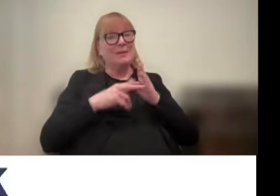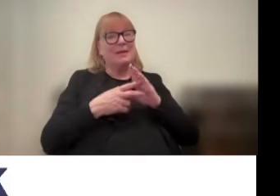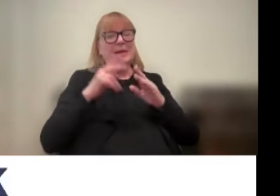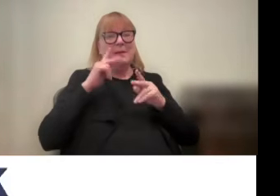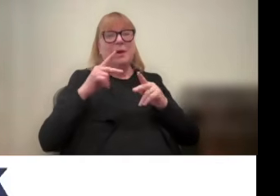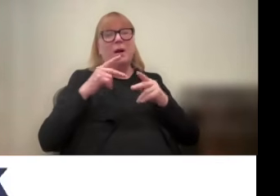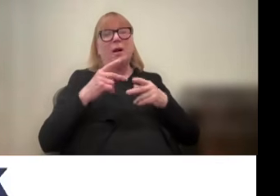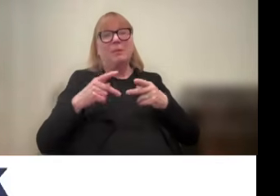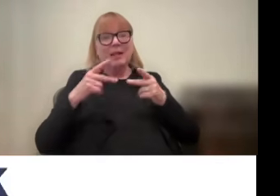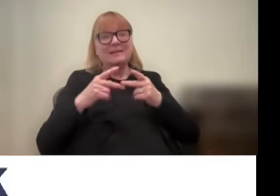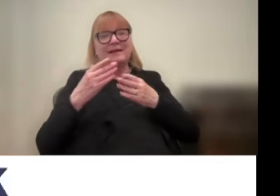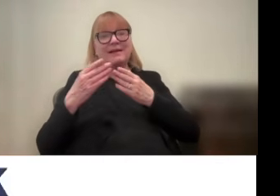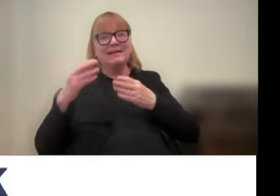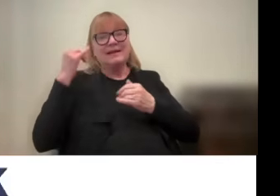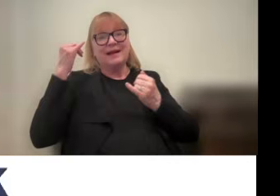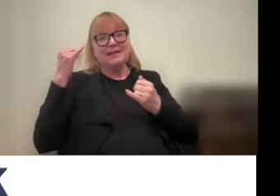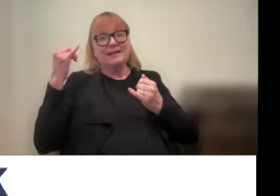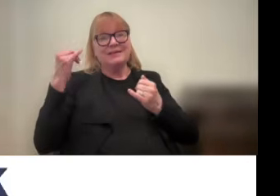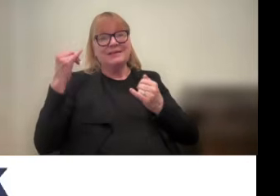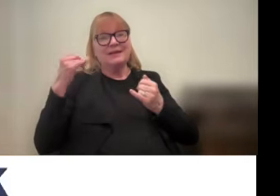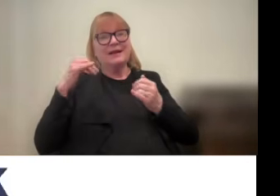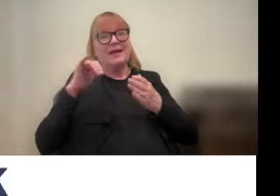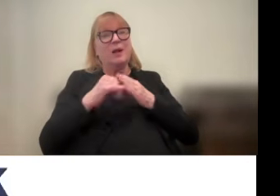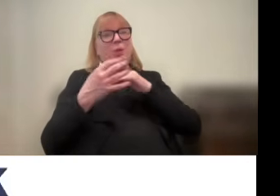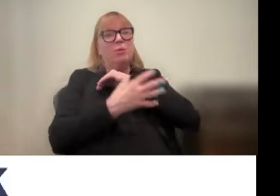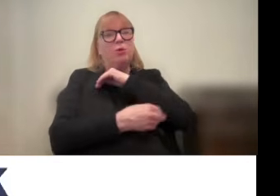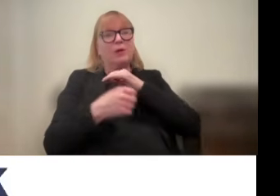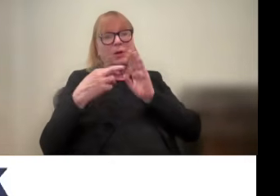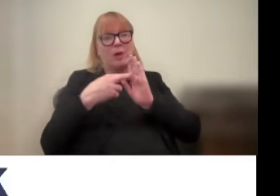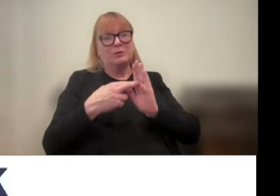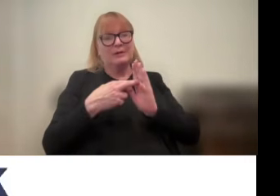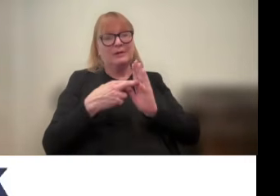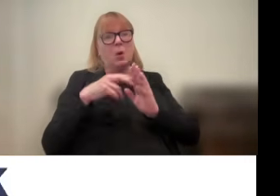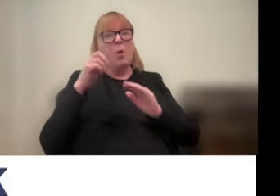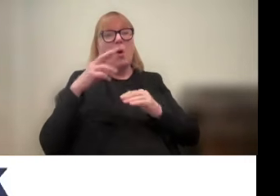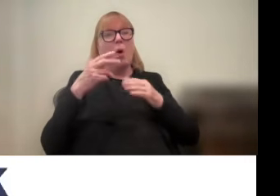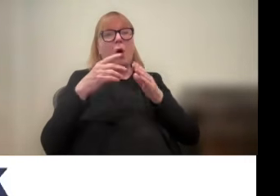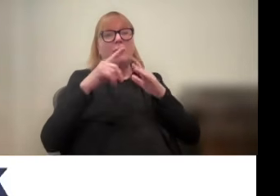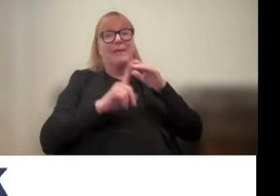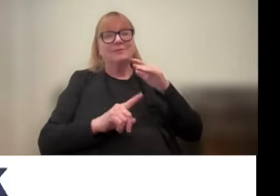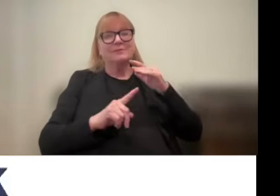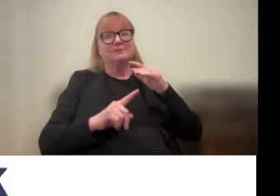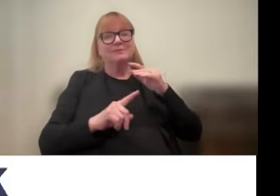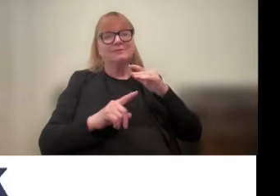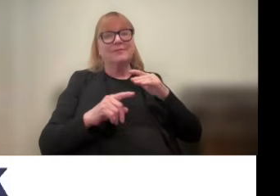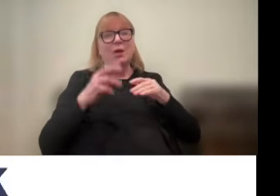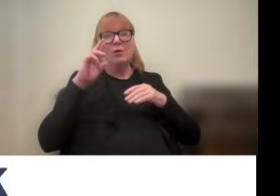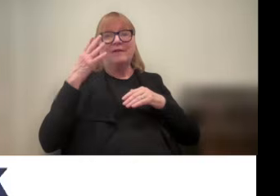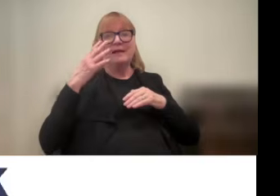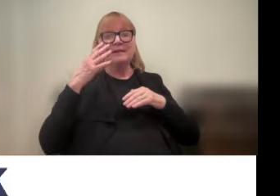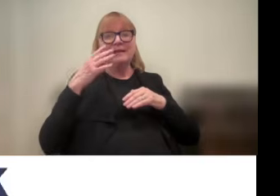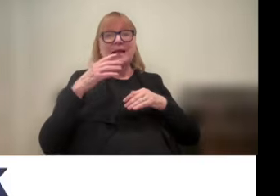people, places, things, and ideas that are poorly represented or absent altogether, reflecting the